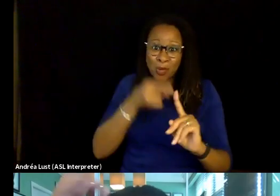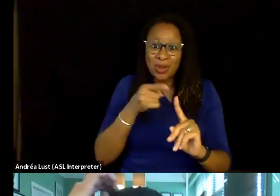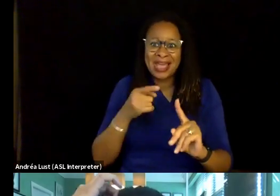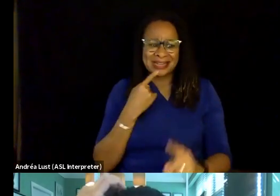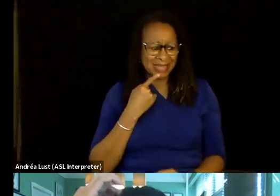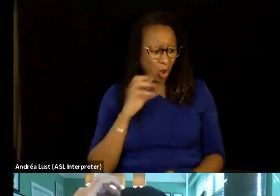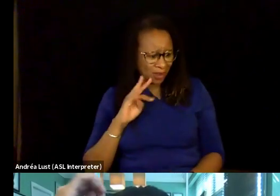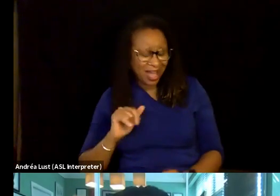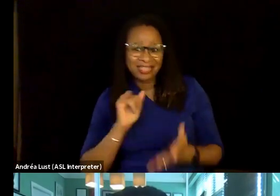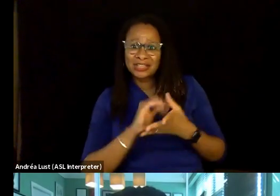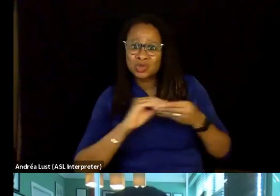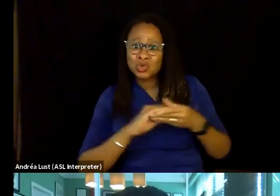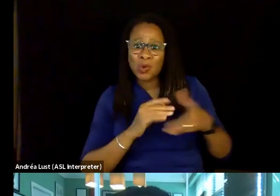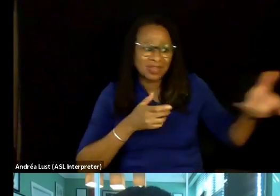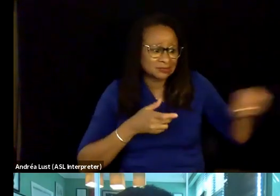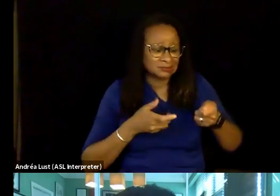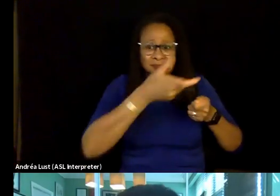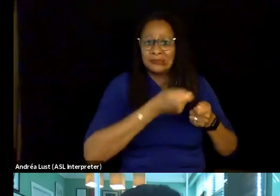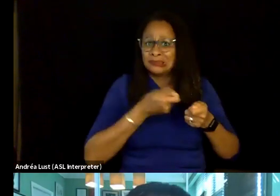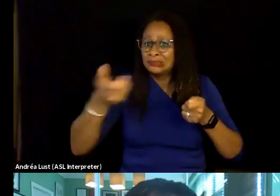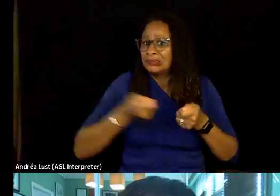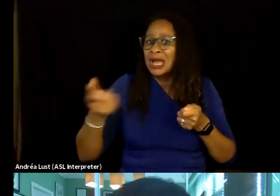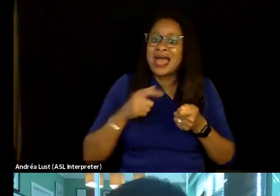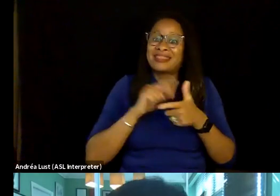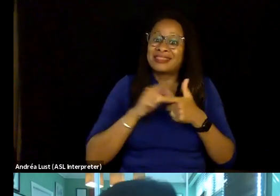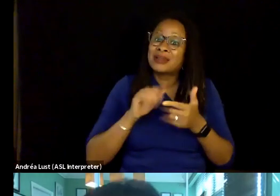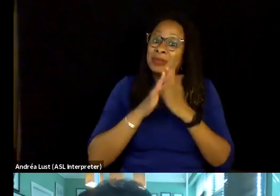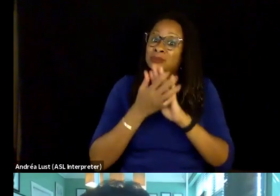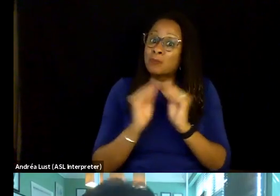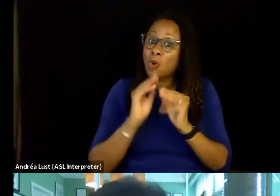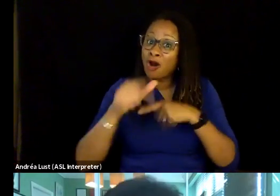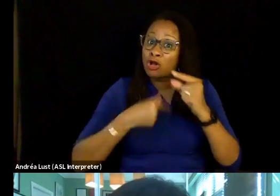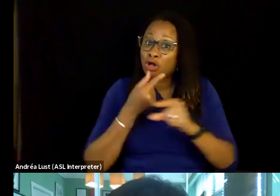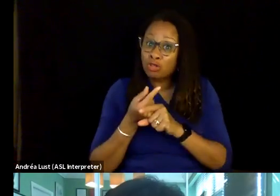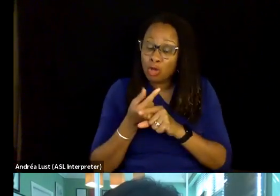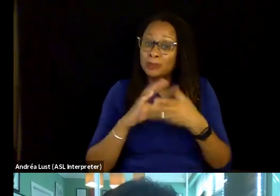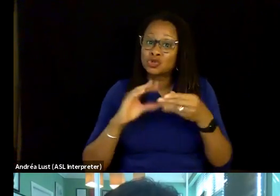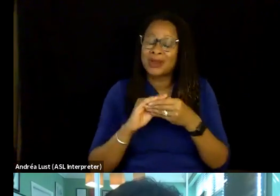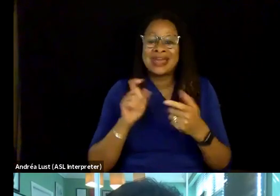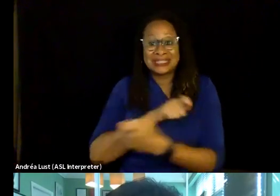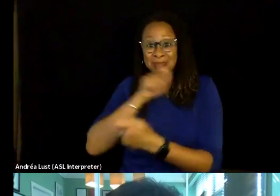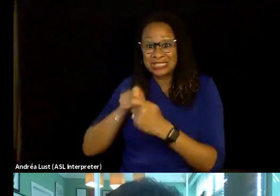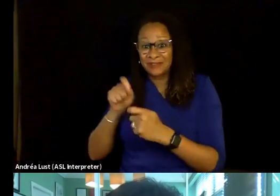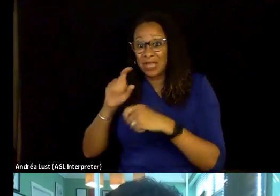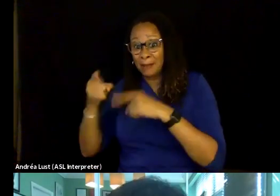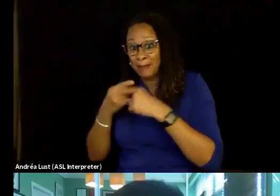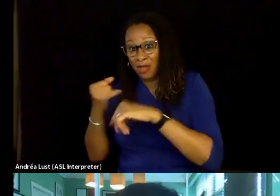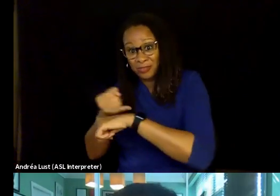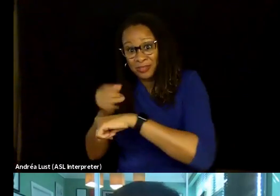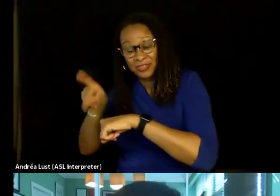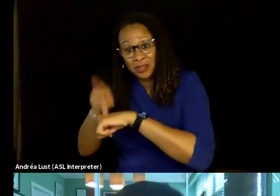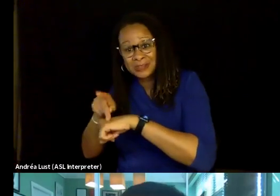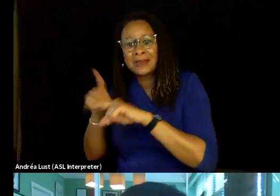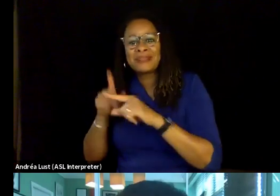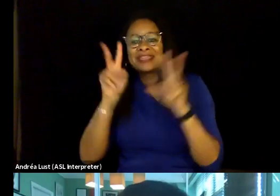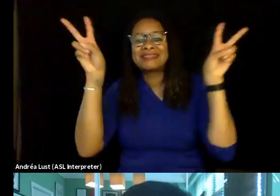also pulls it out, right? It becomes then more a global story. It's very, of course, specifically the Philippines, but the themes are bigger.